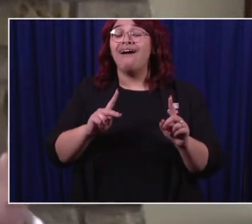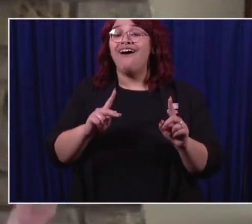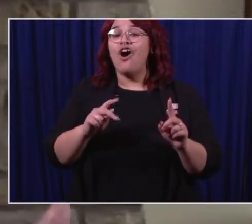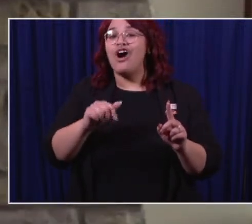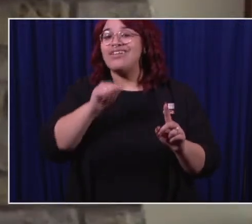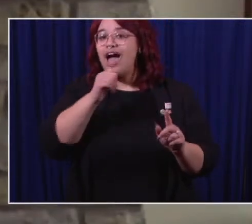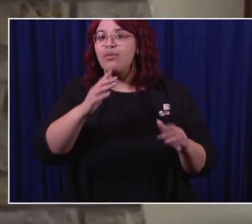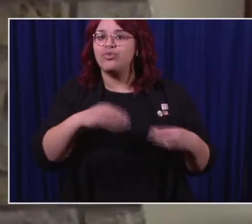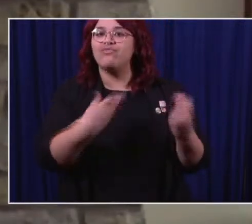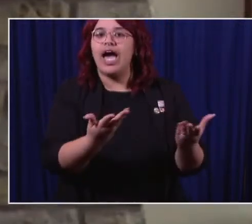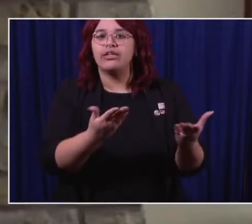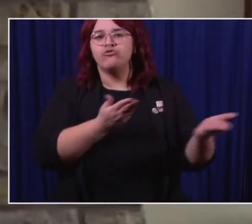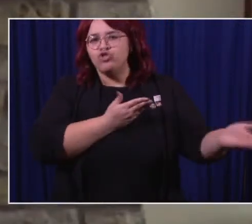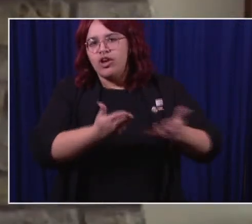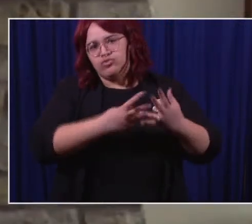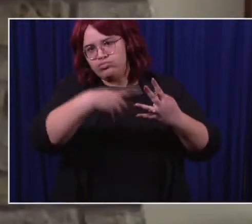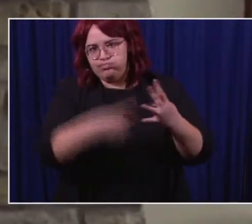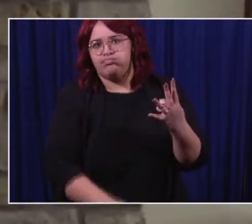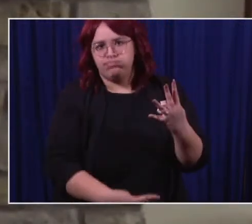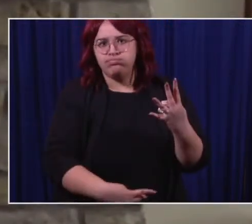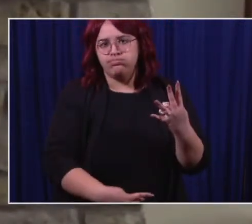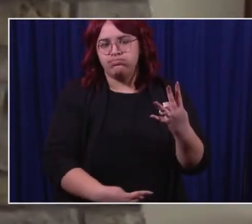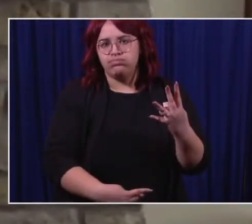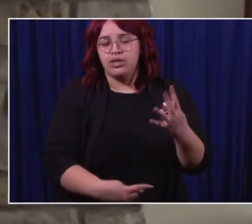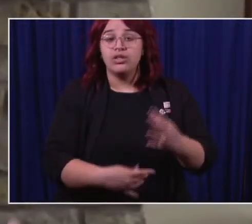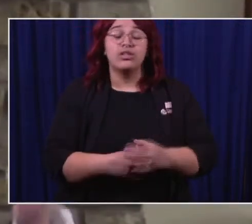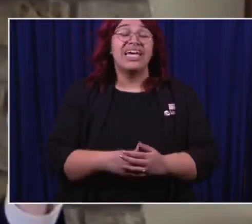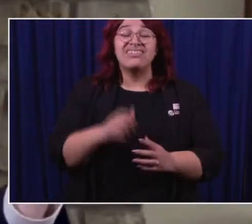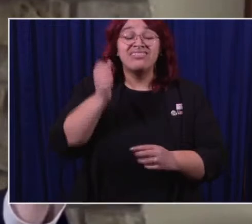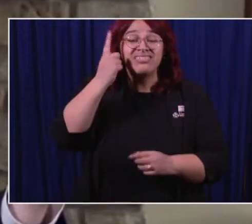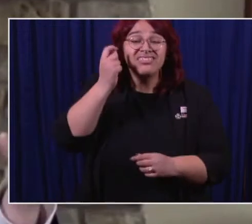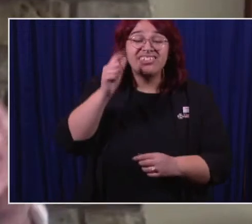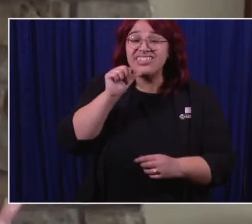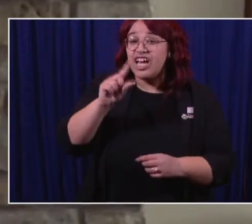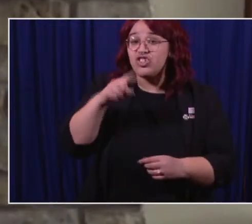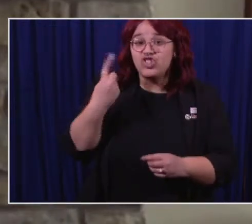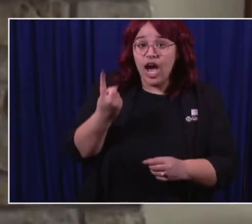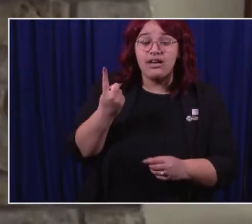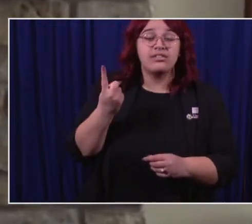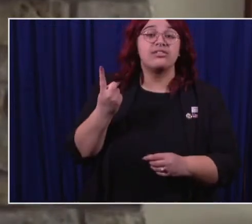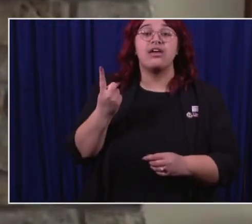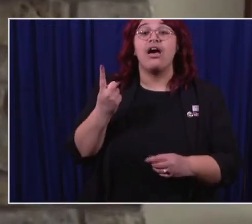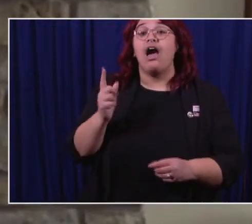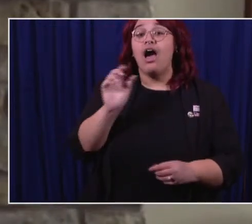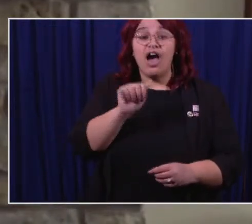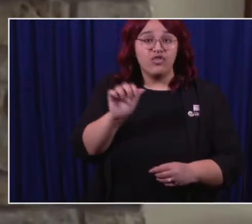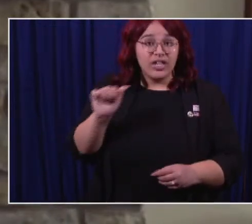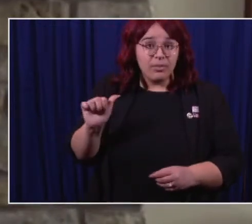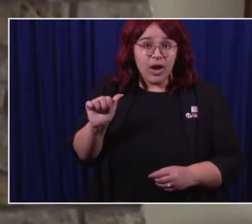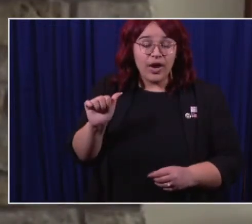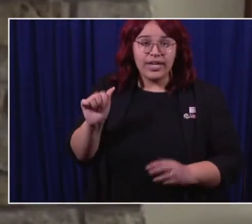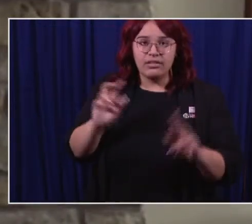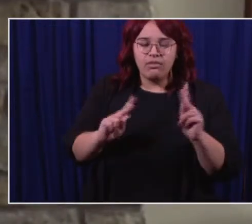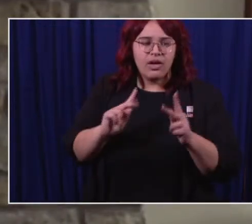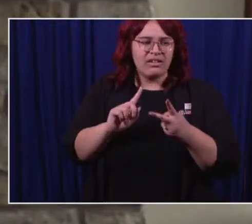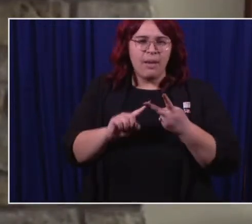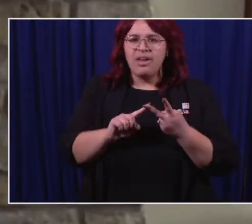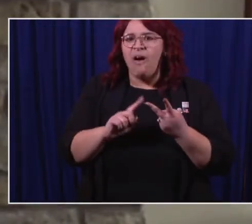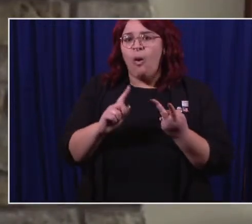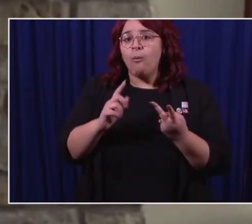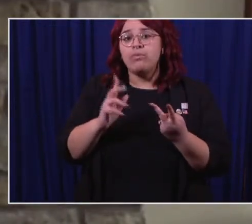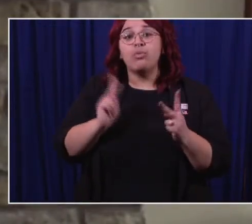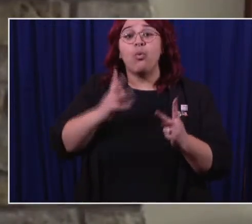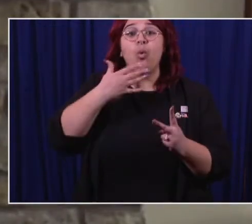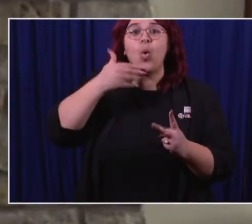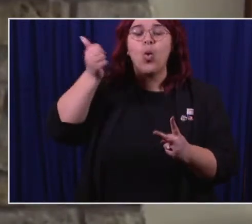be African Americans. It could be anybody who can't, for example, an older person who cannot navigate the internet. And so these are